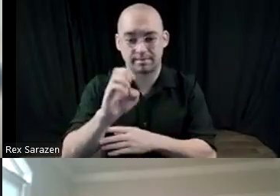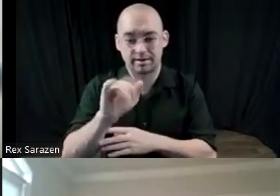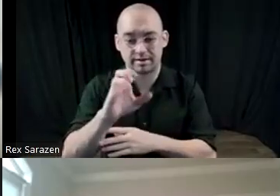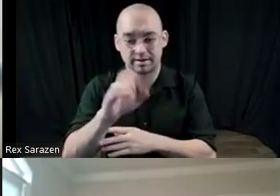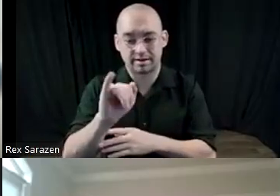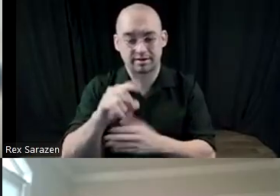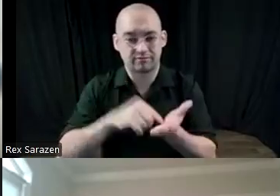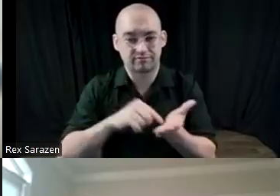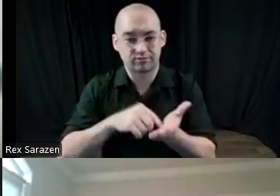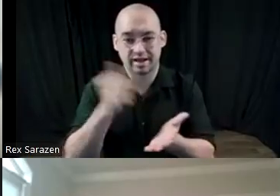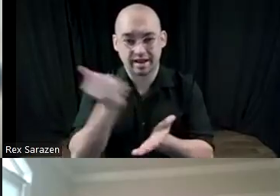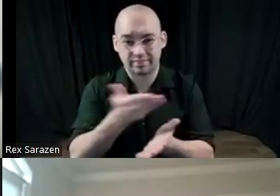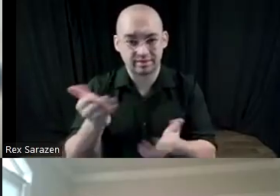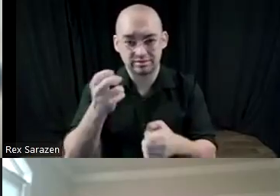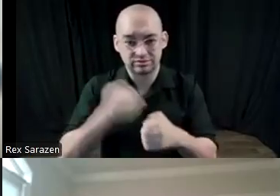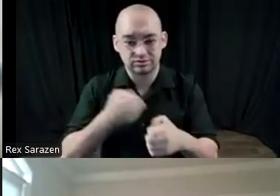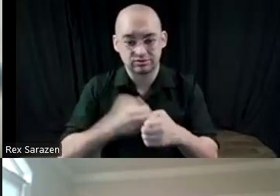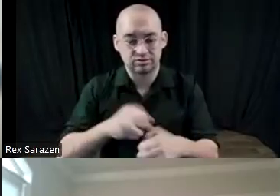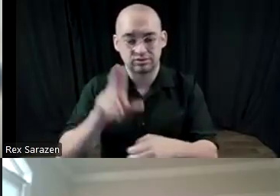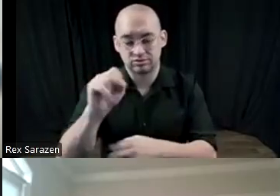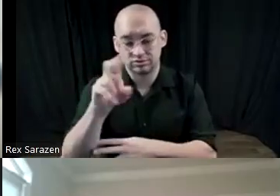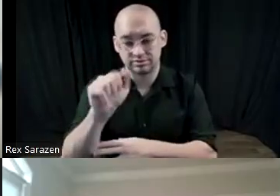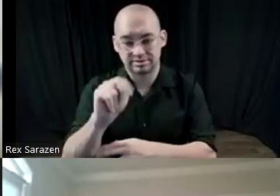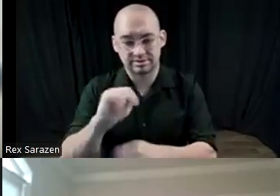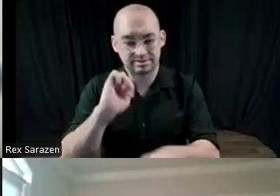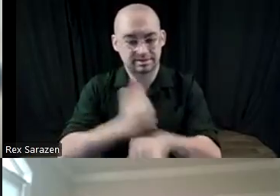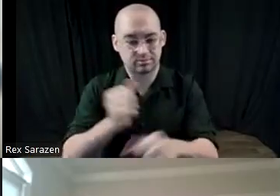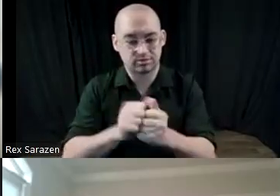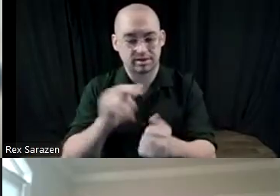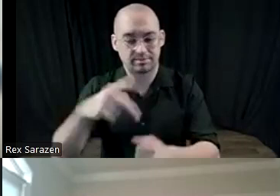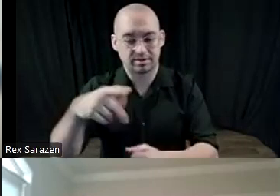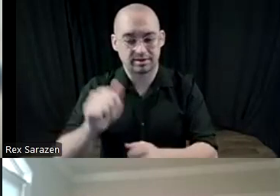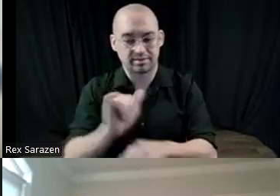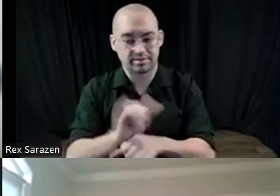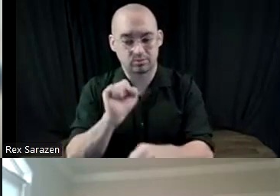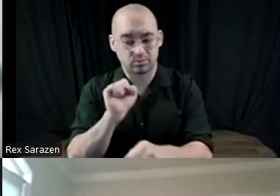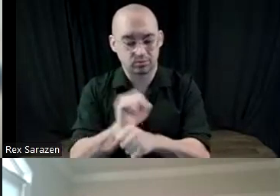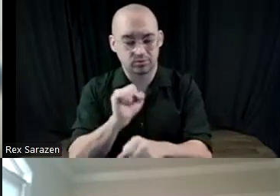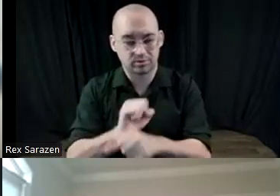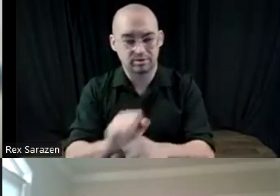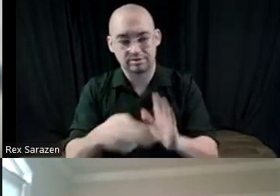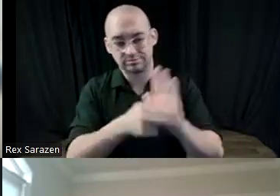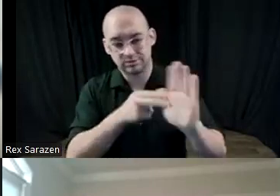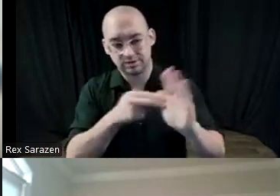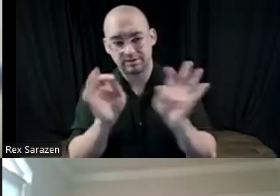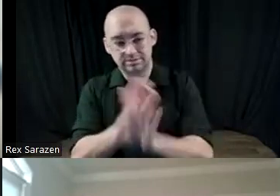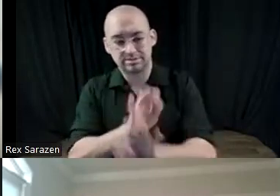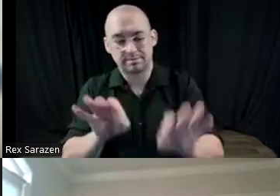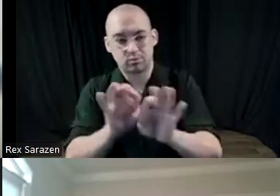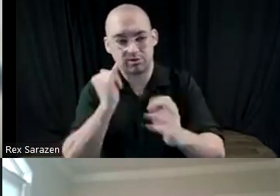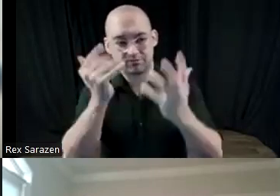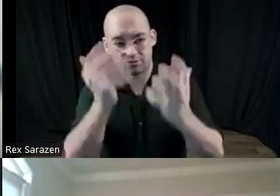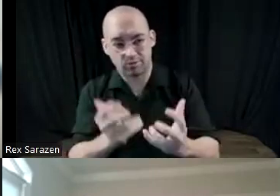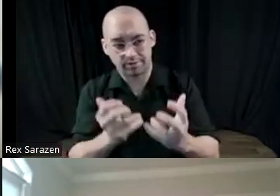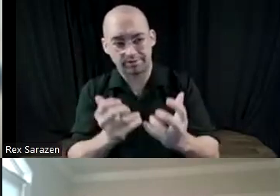of it. So I know that's what Susan laid out with the MPA and all that work. And so just underscoring how important it is if we really want to